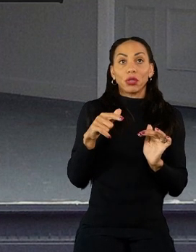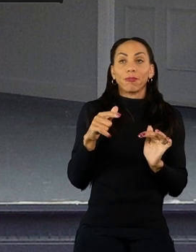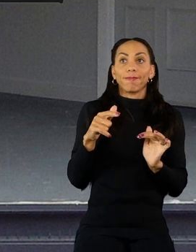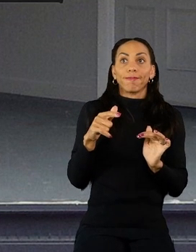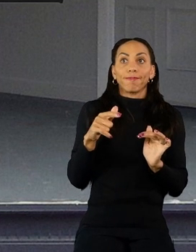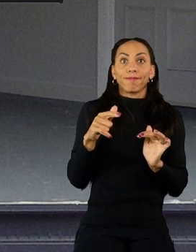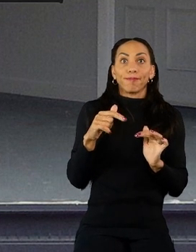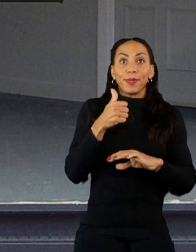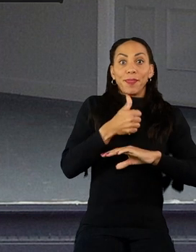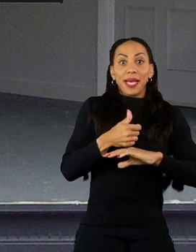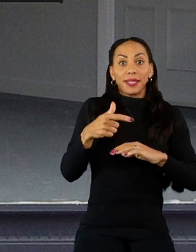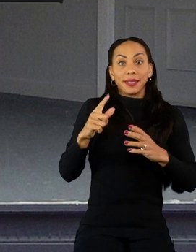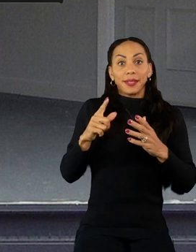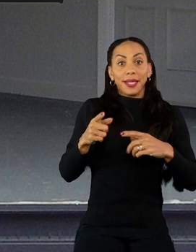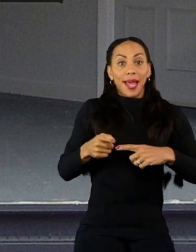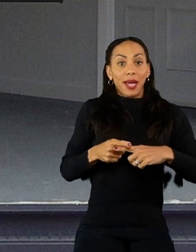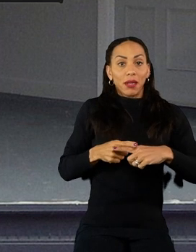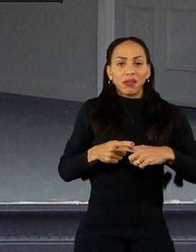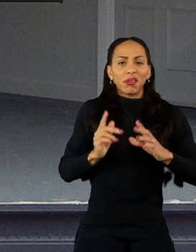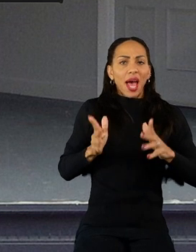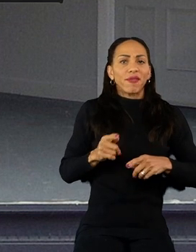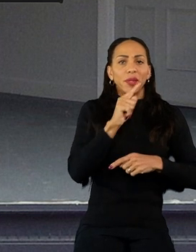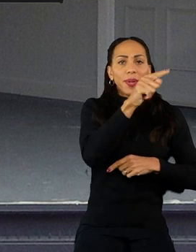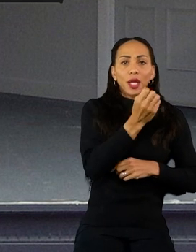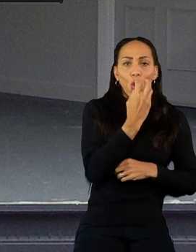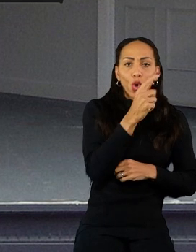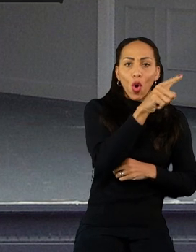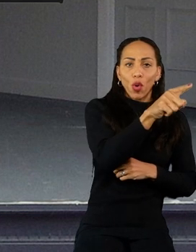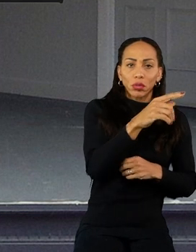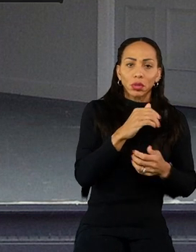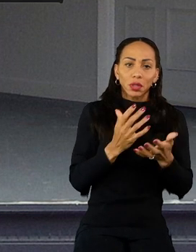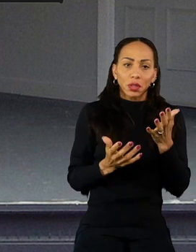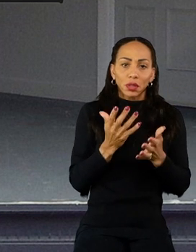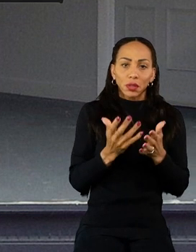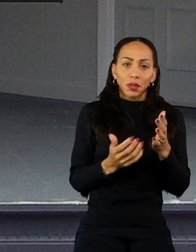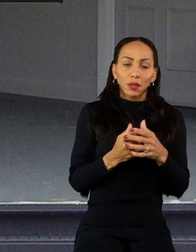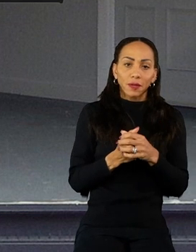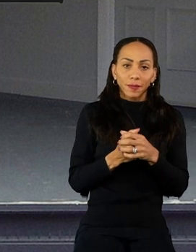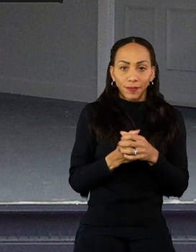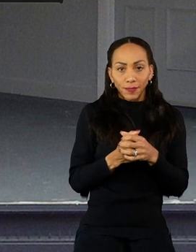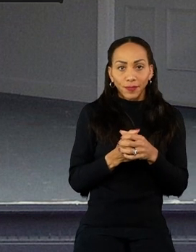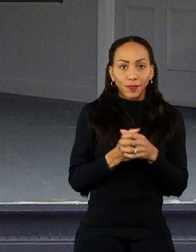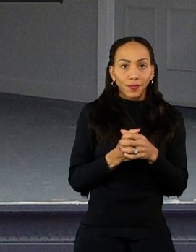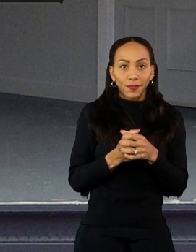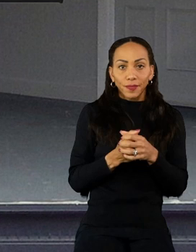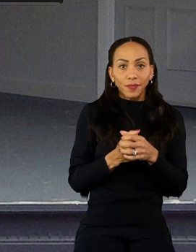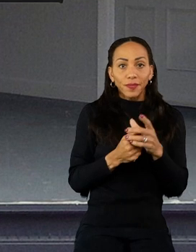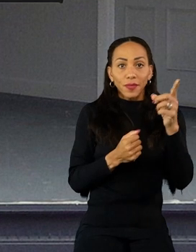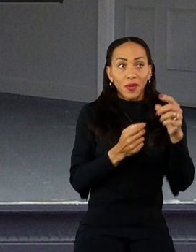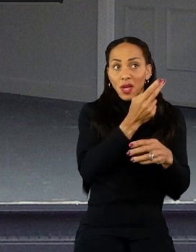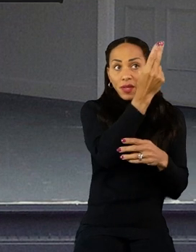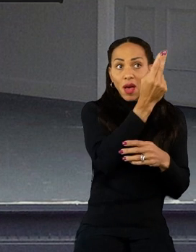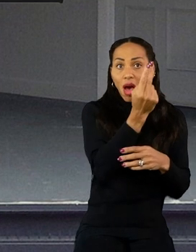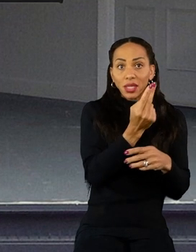Glasgow somewhere. The computer exists. It doesn't have to sit literally be in Hong Kong, or the designer who creates, or